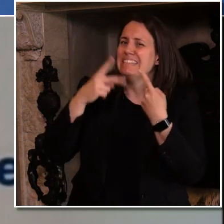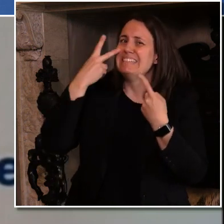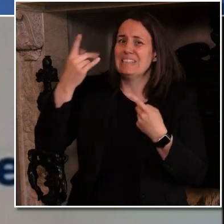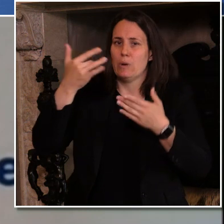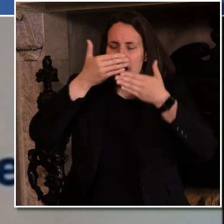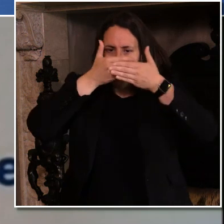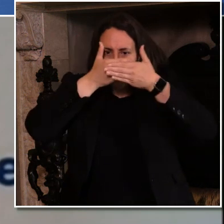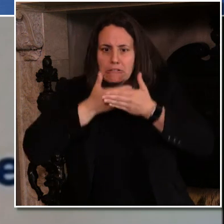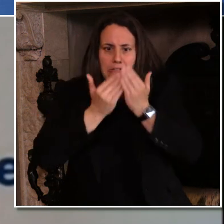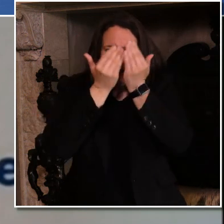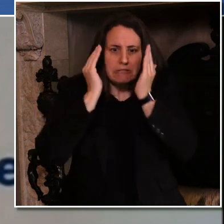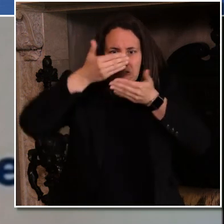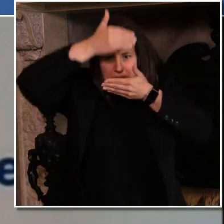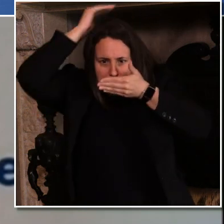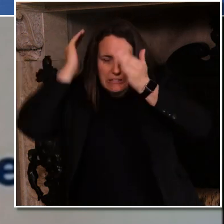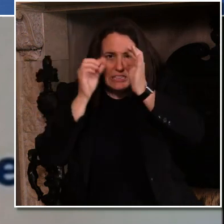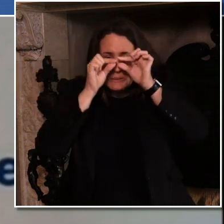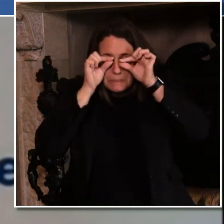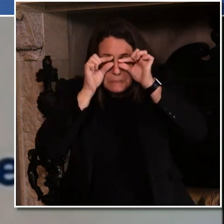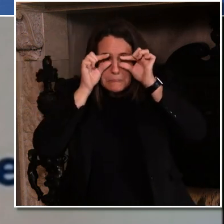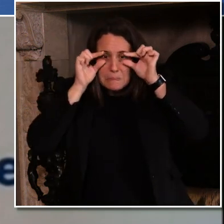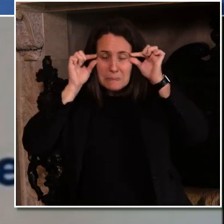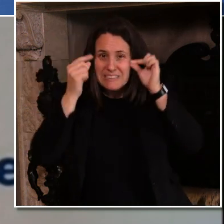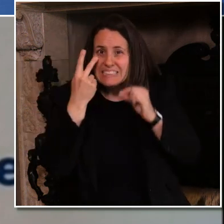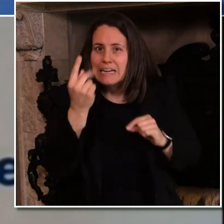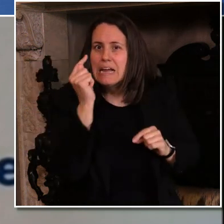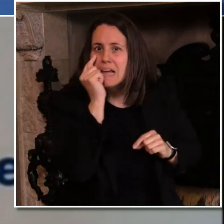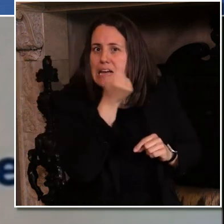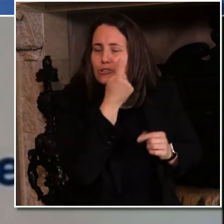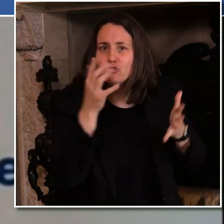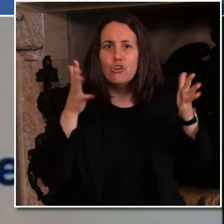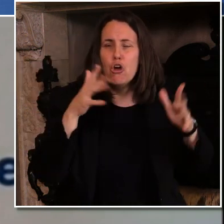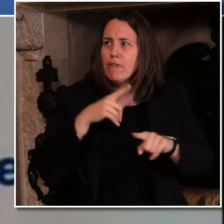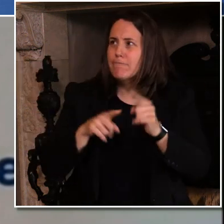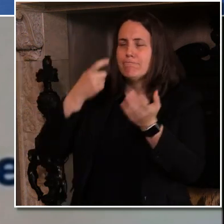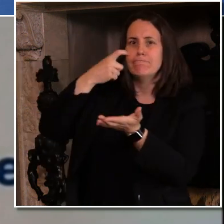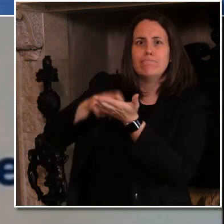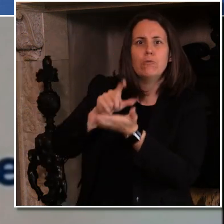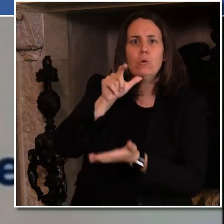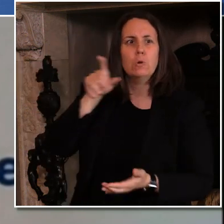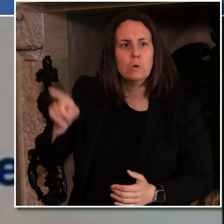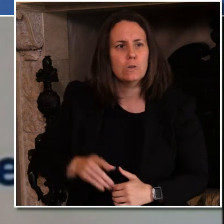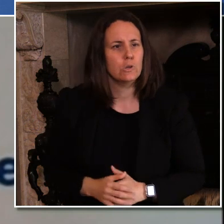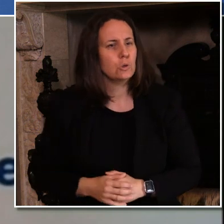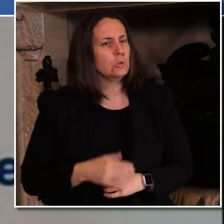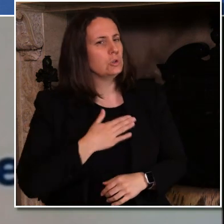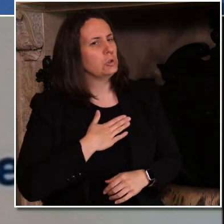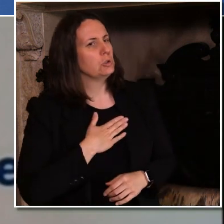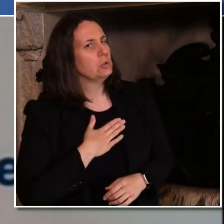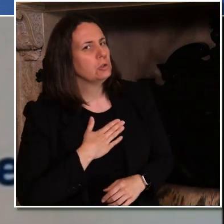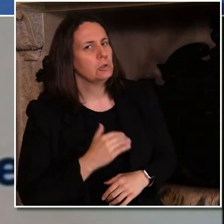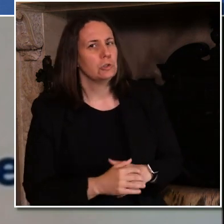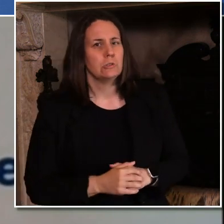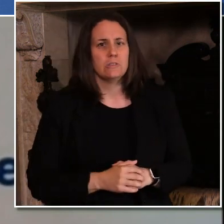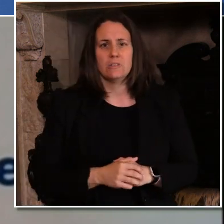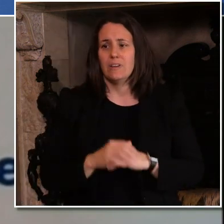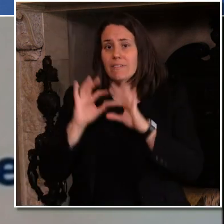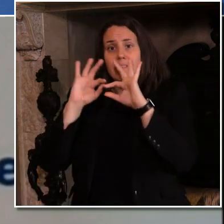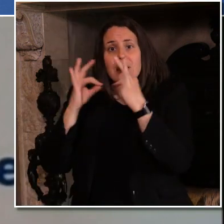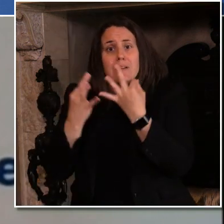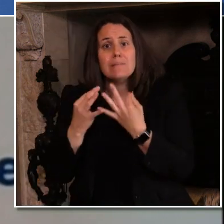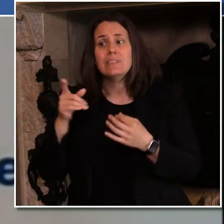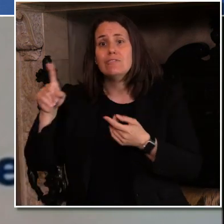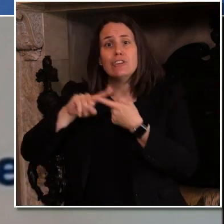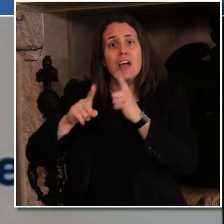a tablet. Some patients are here for a few days, and some are here for a few weeks, and they are isolated the entire